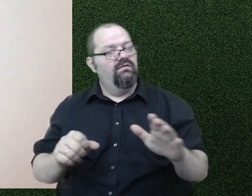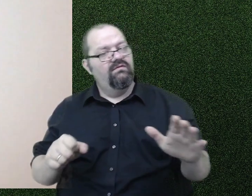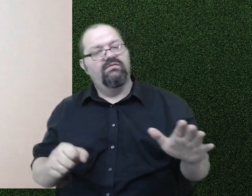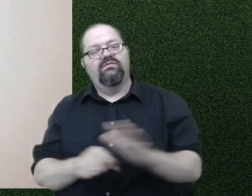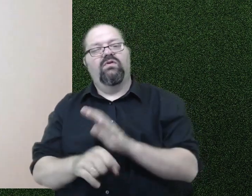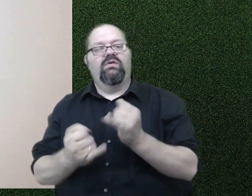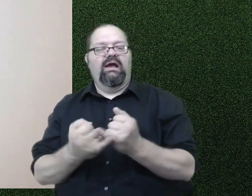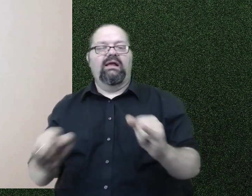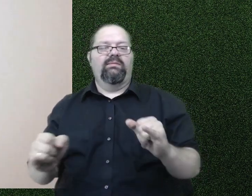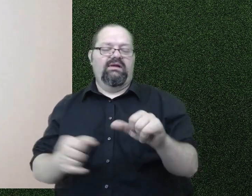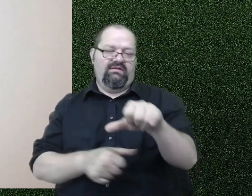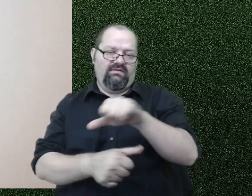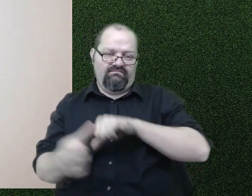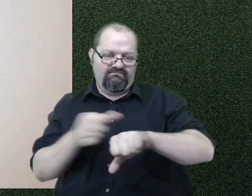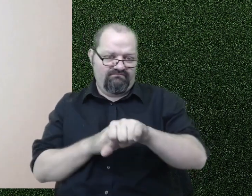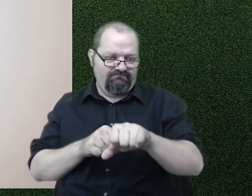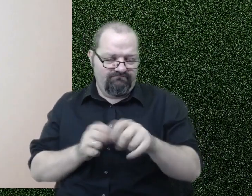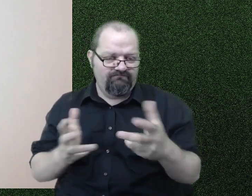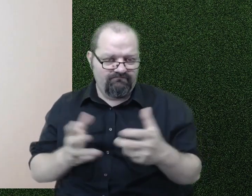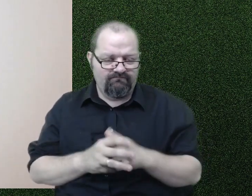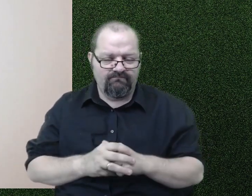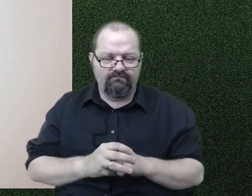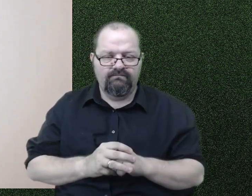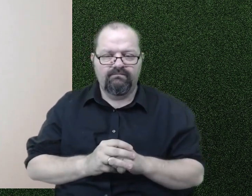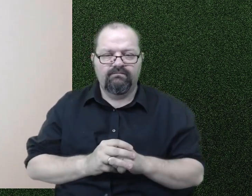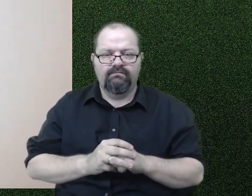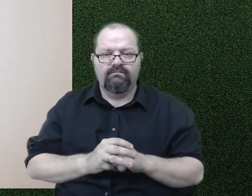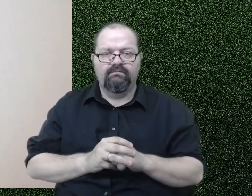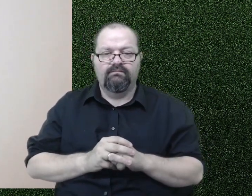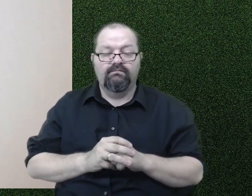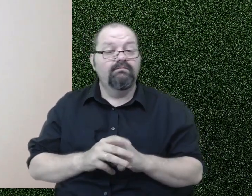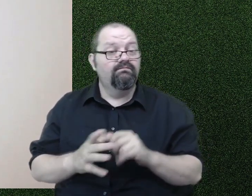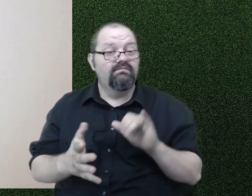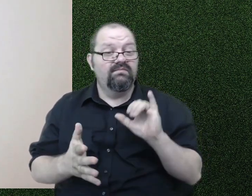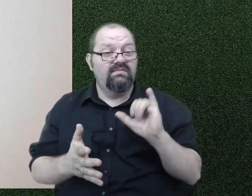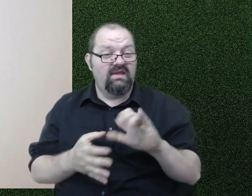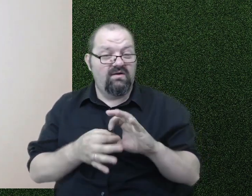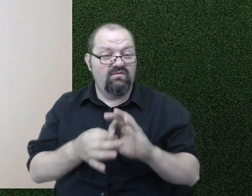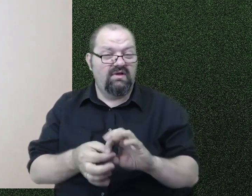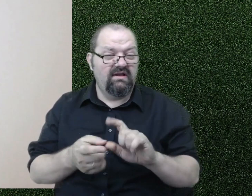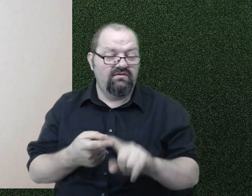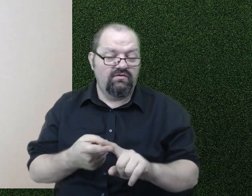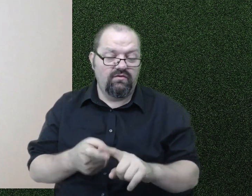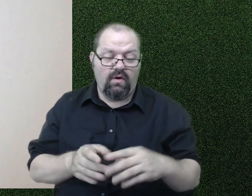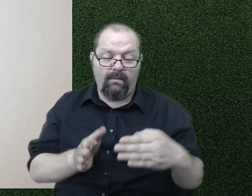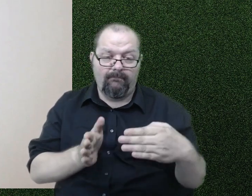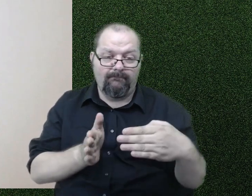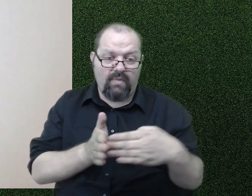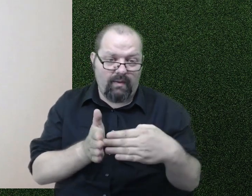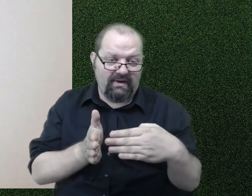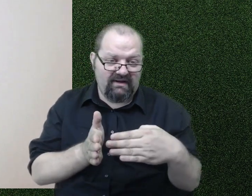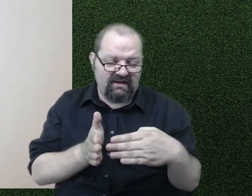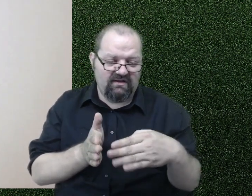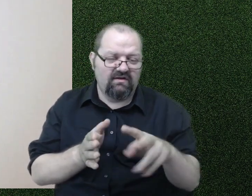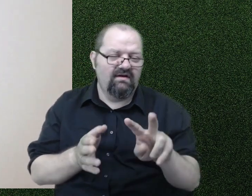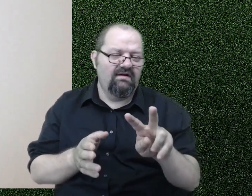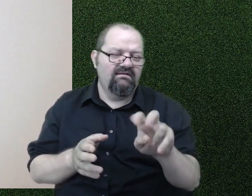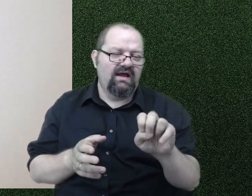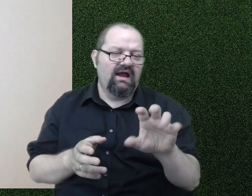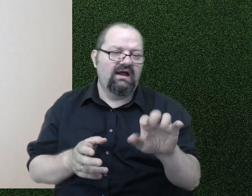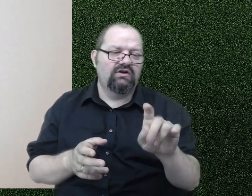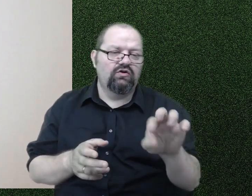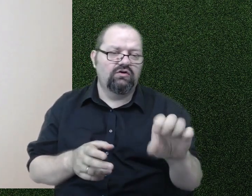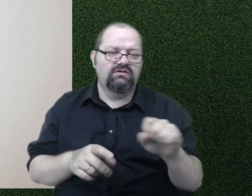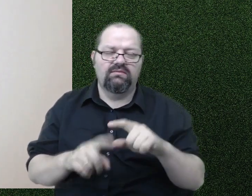other. And that has something to do with perpendicular vectors. We're not going to get into that